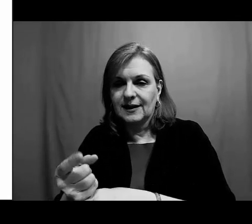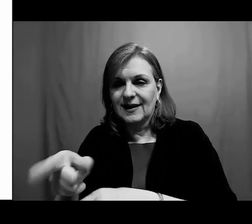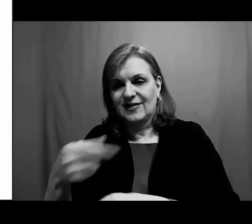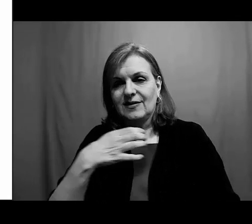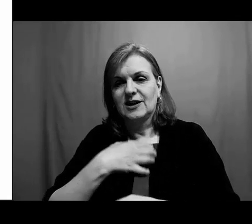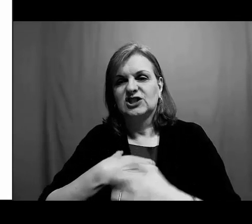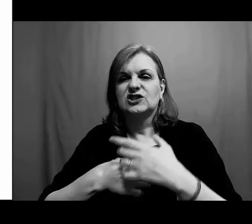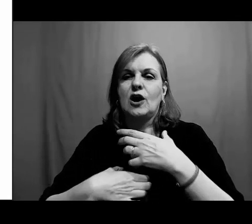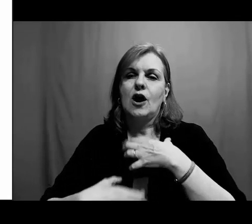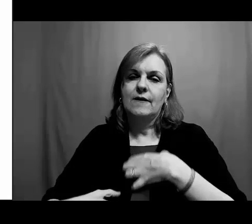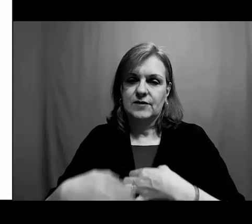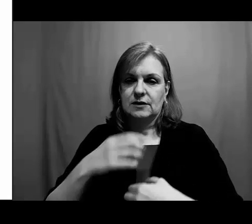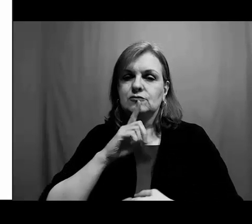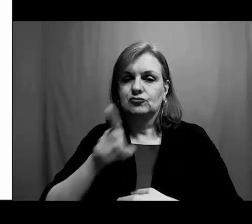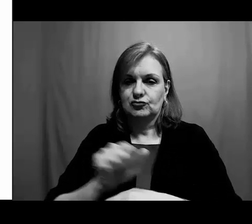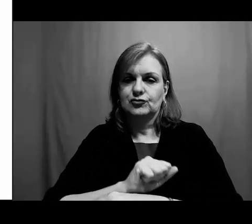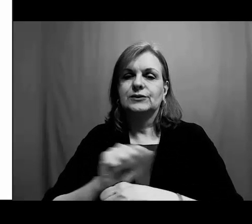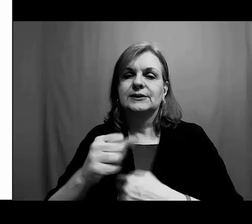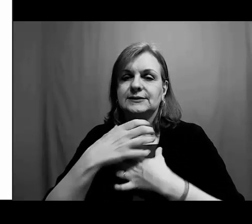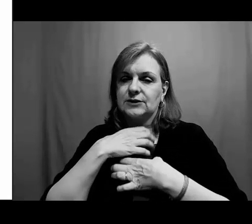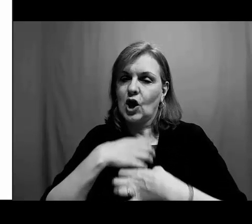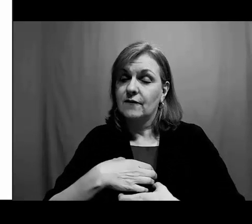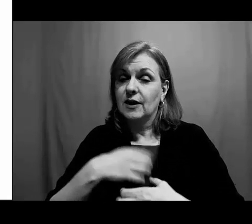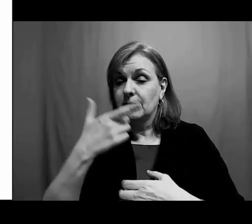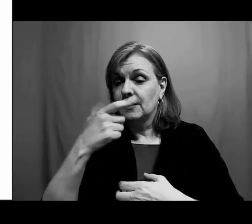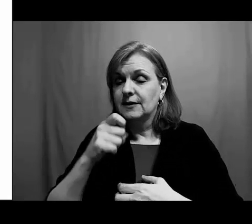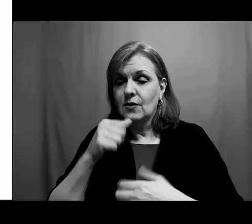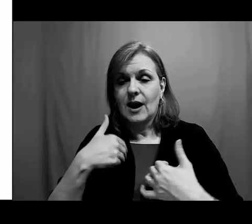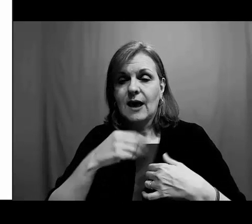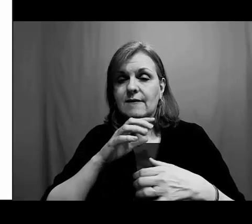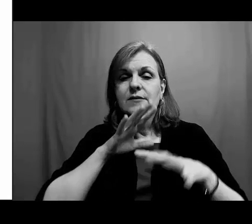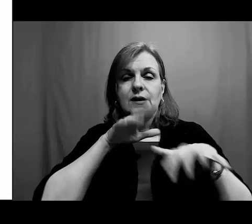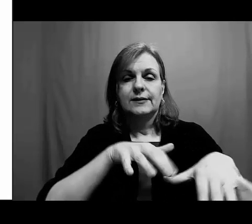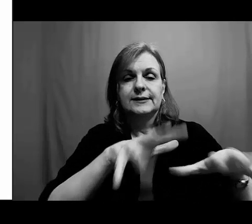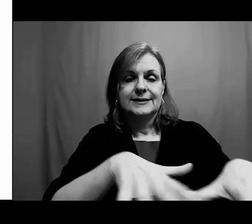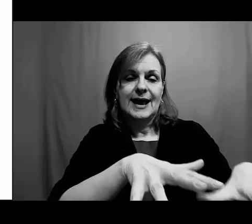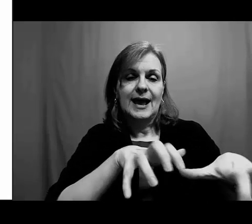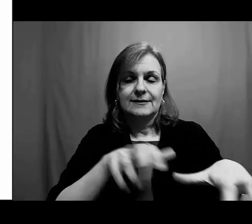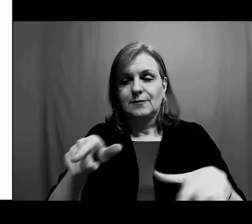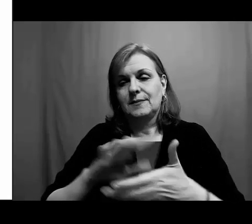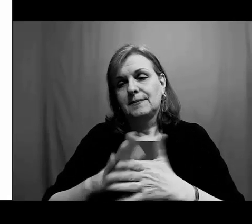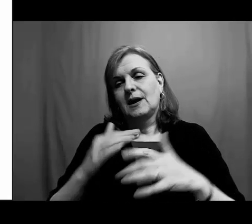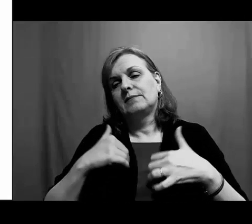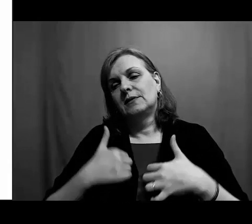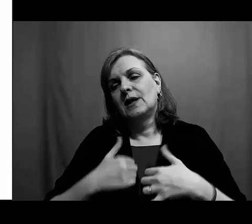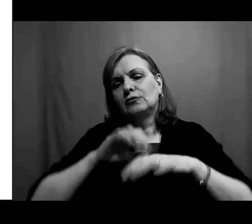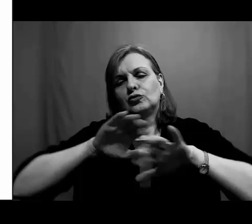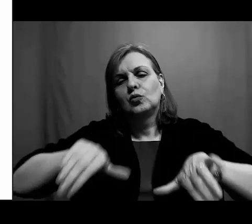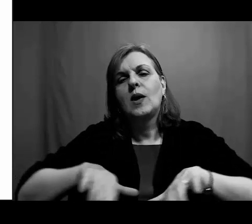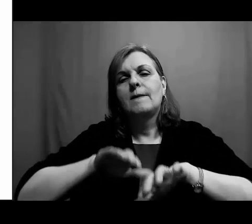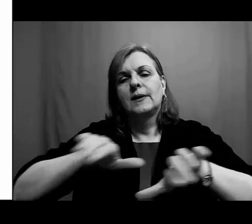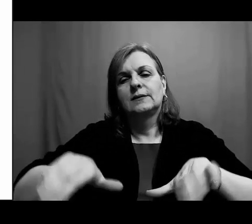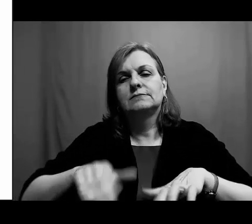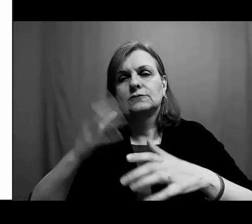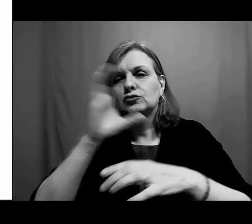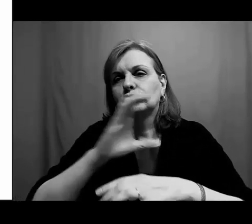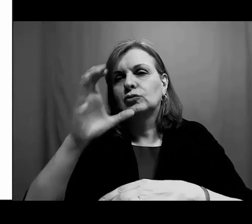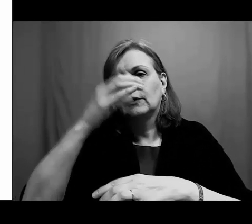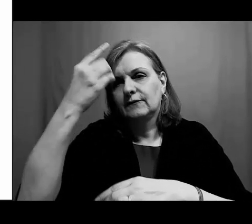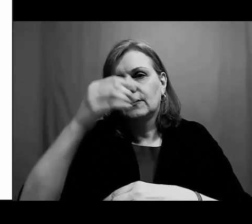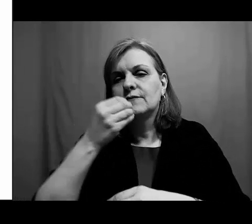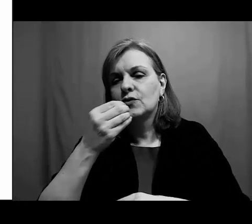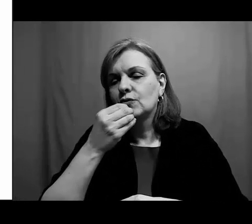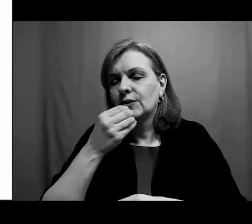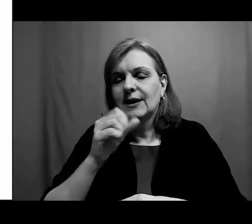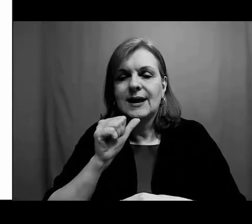properly, and they're starving, literally starving, because they don't have the sea ice. They're becoming exhausted trying to swim and look for